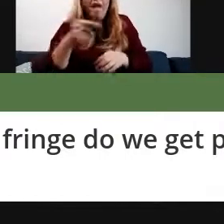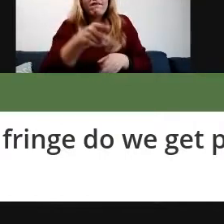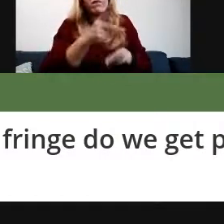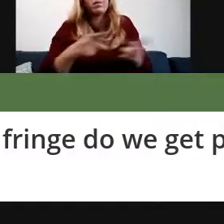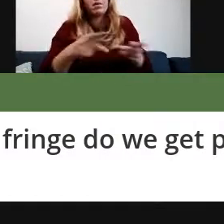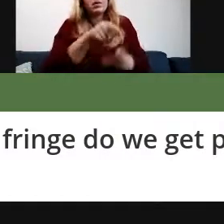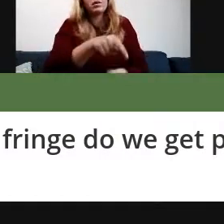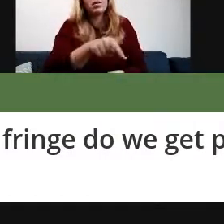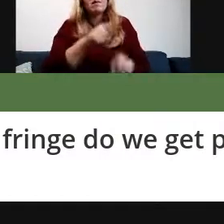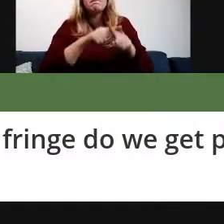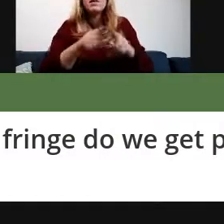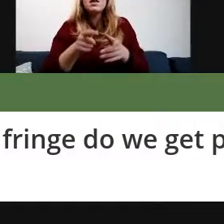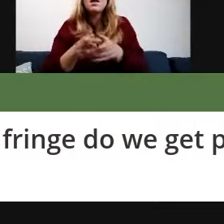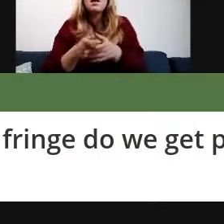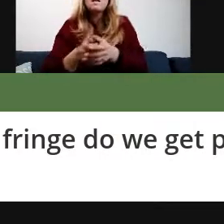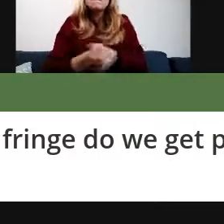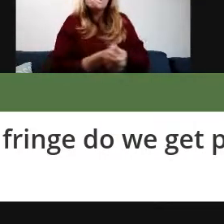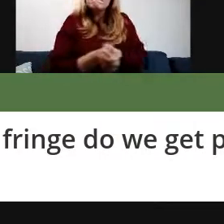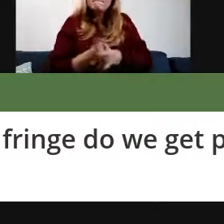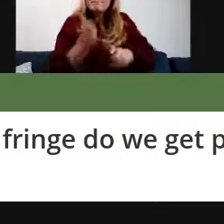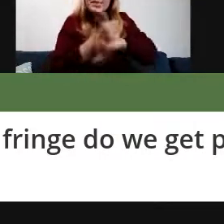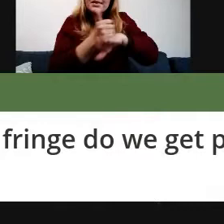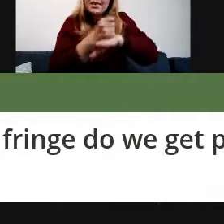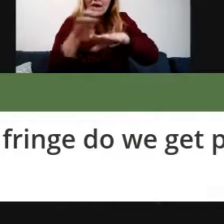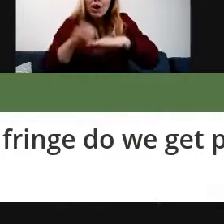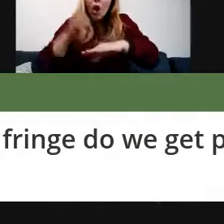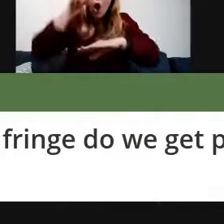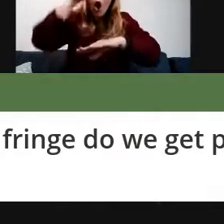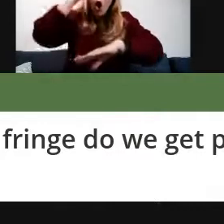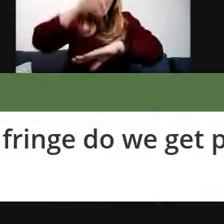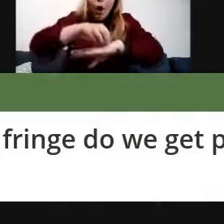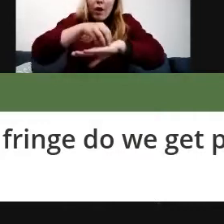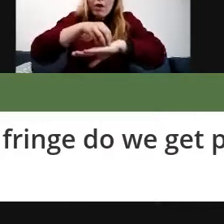rule says, put your marker down, and that's where you put your ball down again.